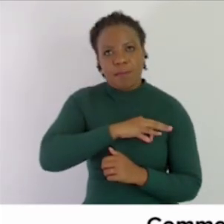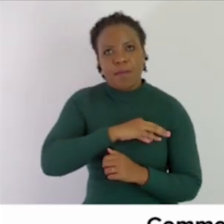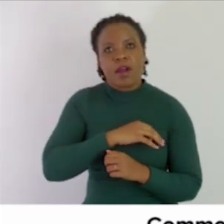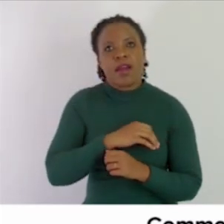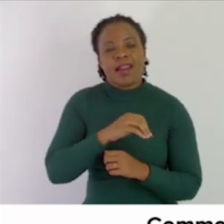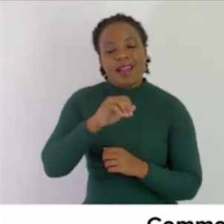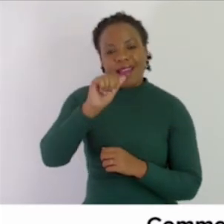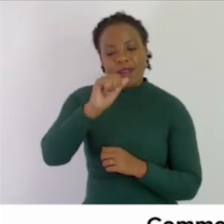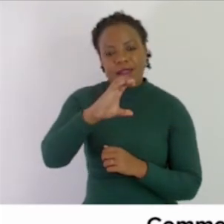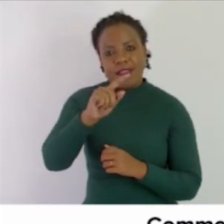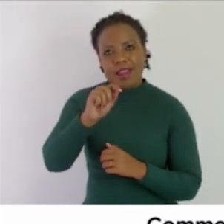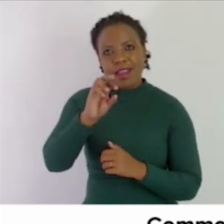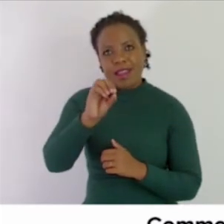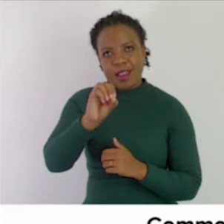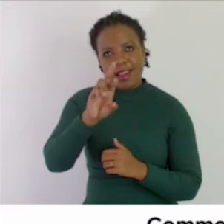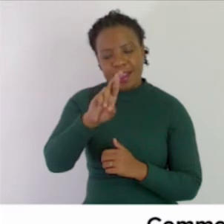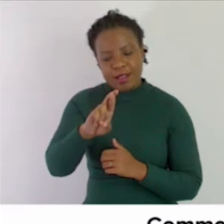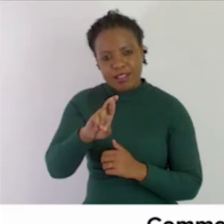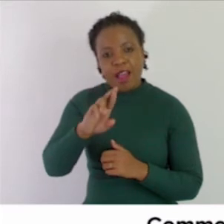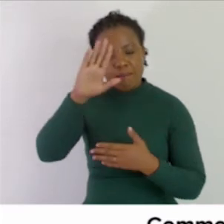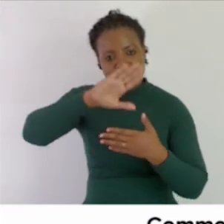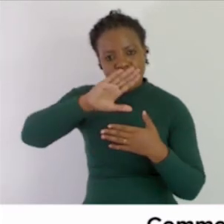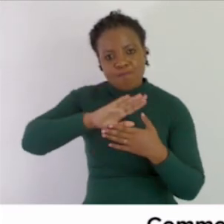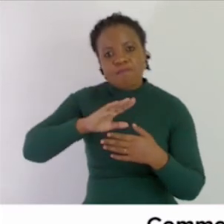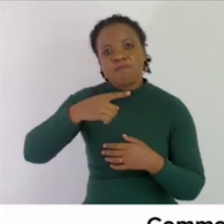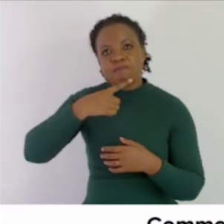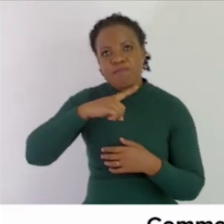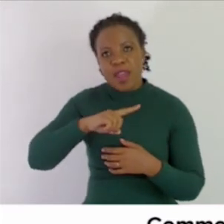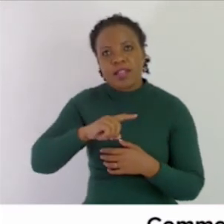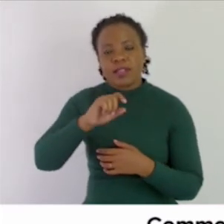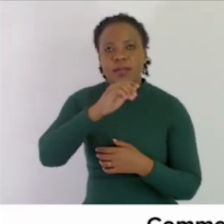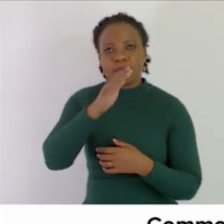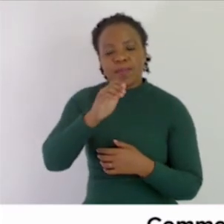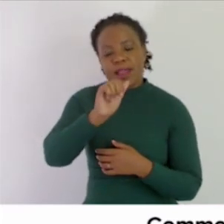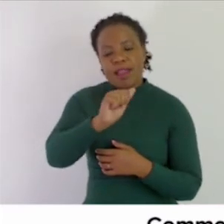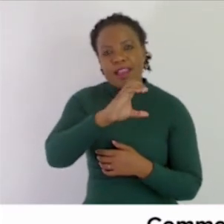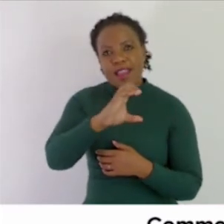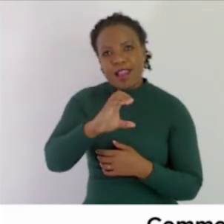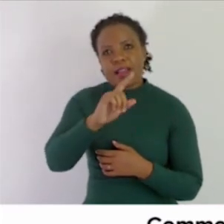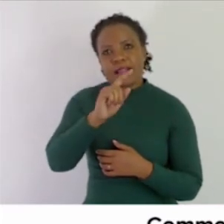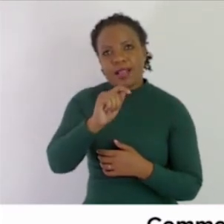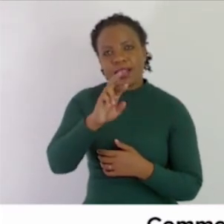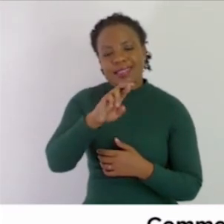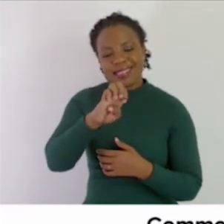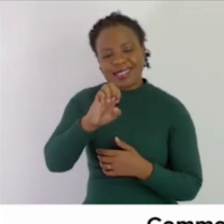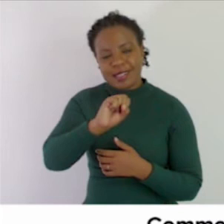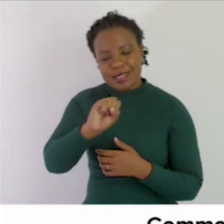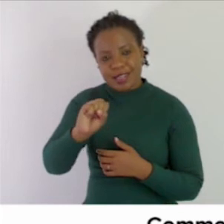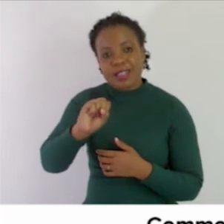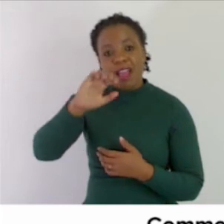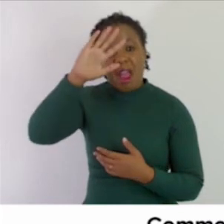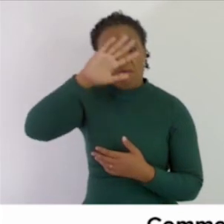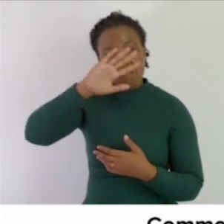masculine. Actress, feminine. Father is the masculine,